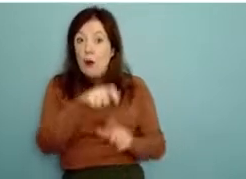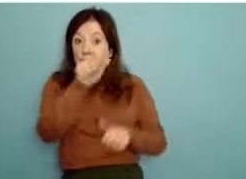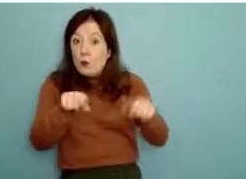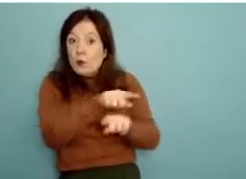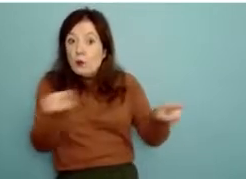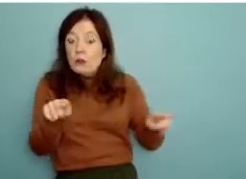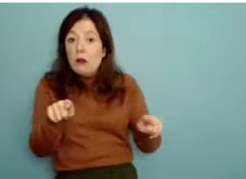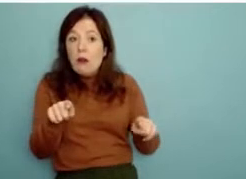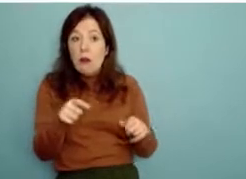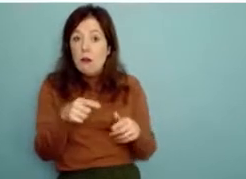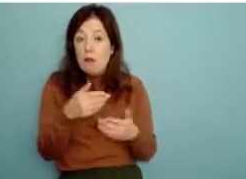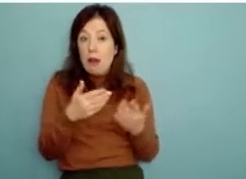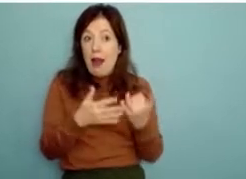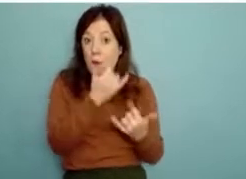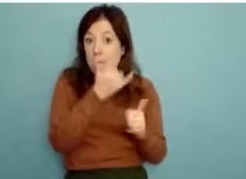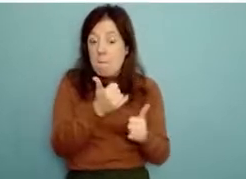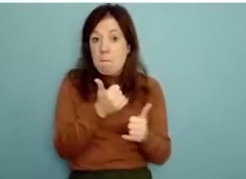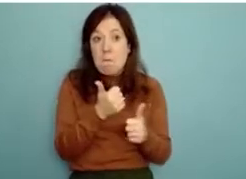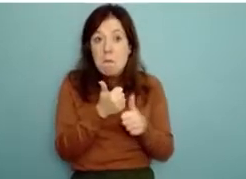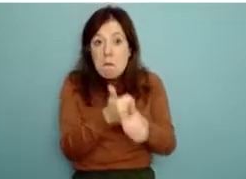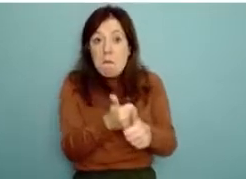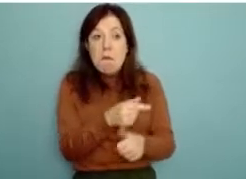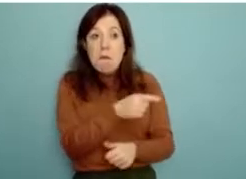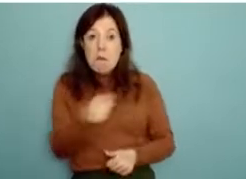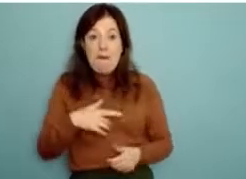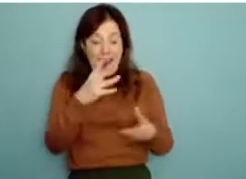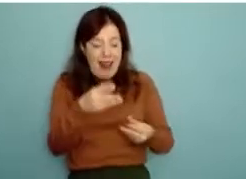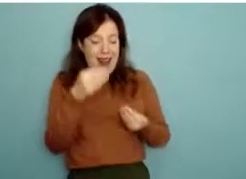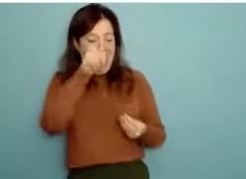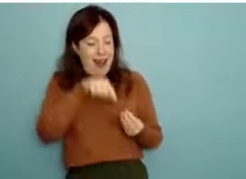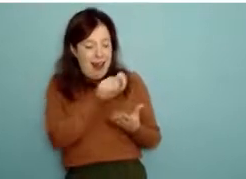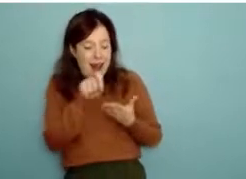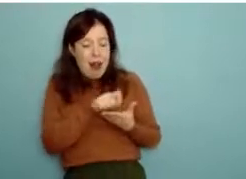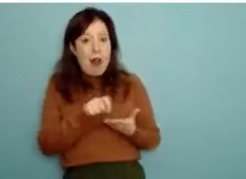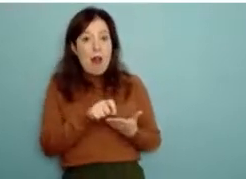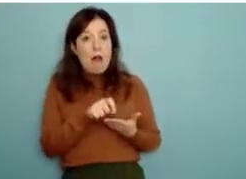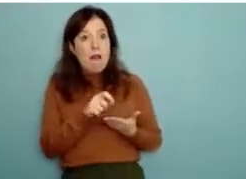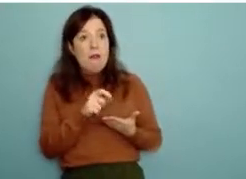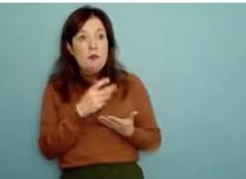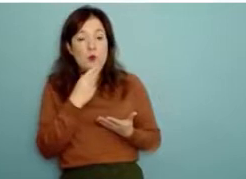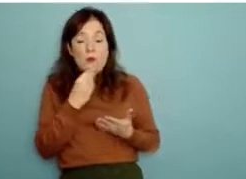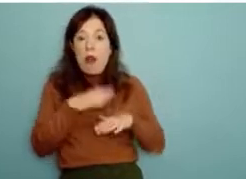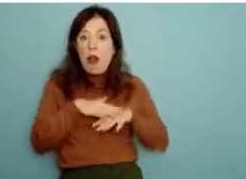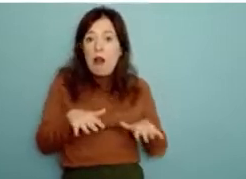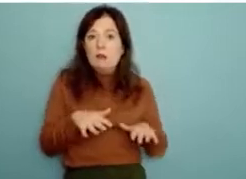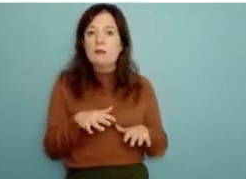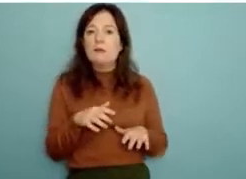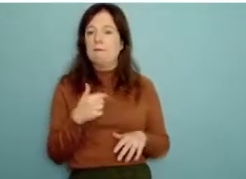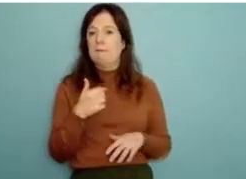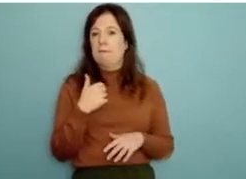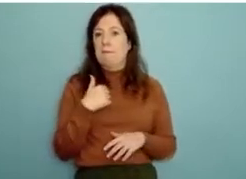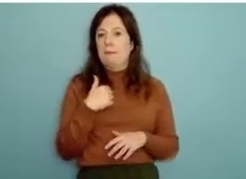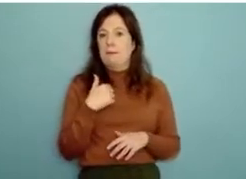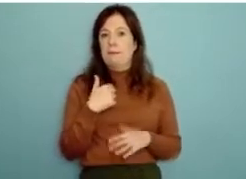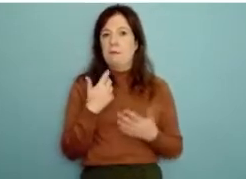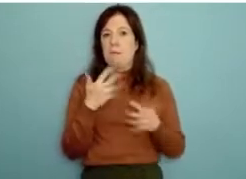Do they have a, do they see it positively or not? And I suppose we started getting some clues of this in terms of our completion